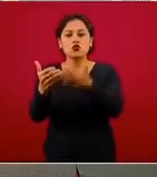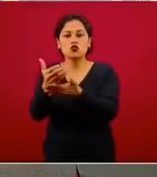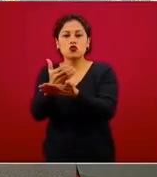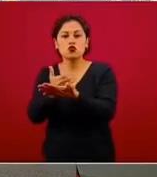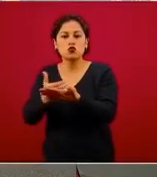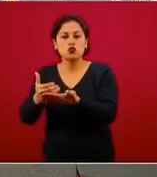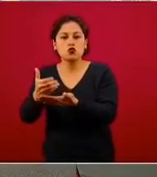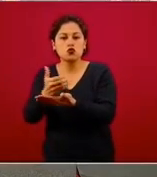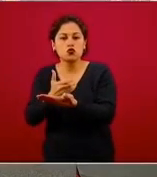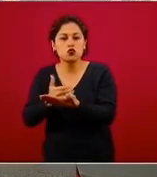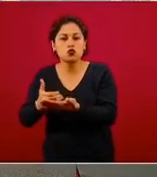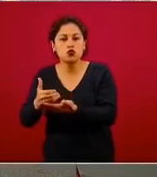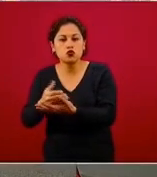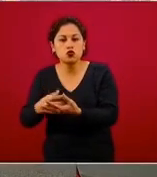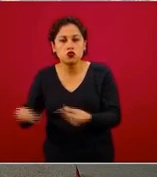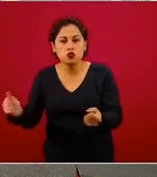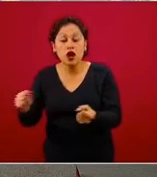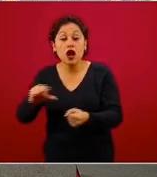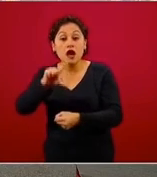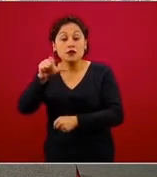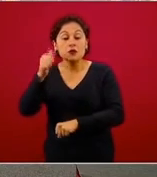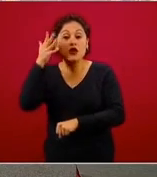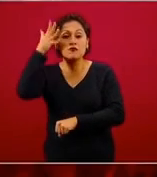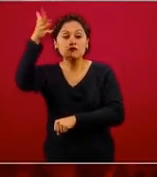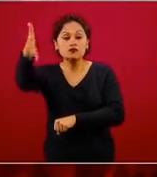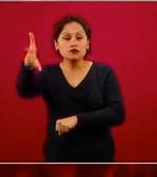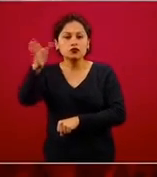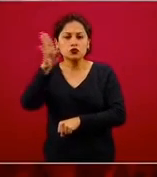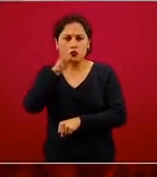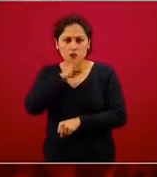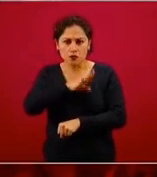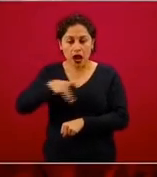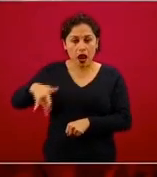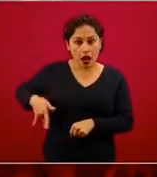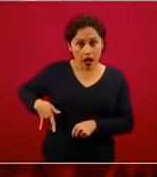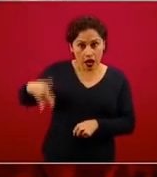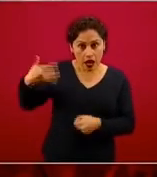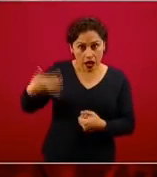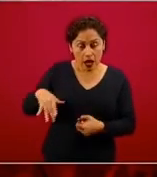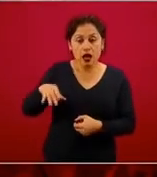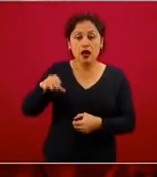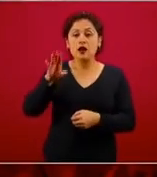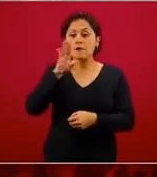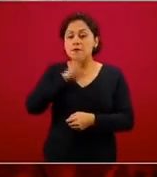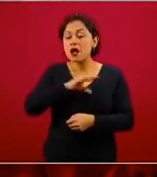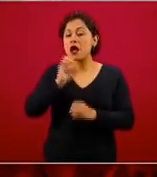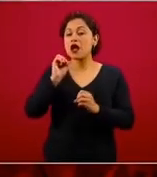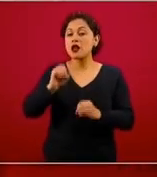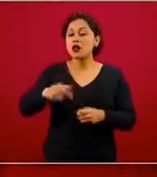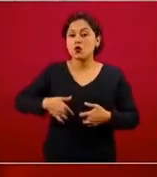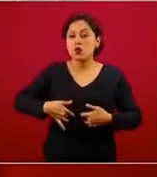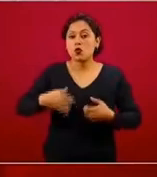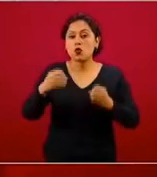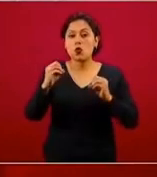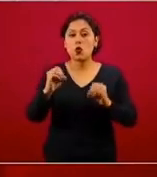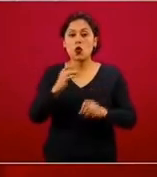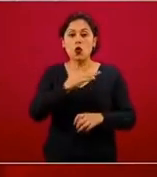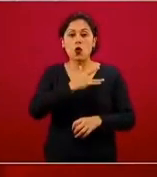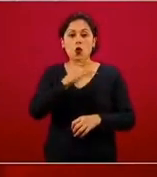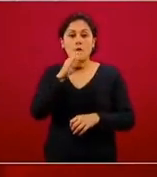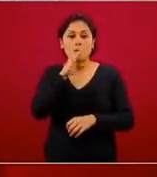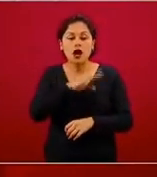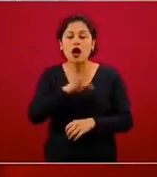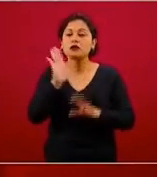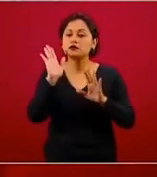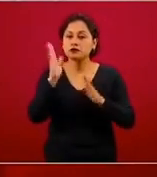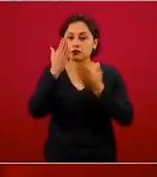recover, could it importantes come como, back? no sé, Could there fallas be renales o would they have cardiopatías kidney adquiridas. Parece que hay failure algunos or registros